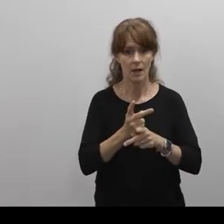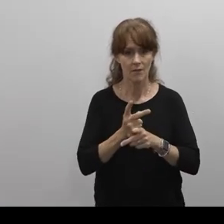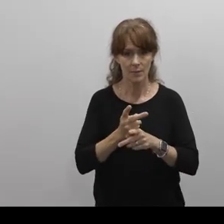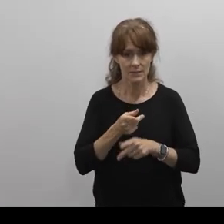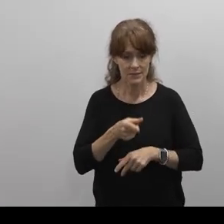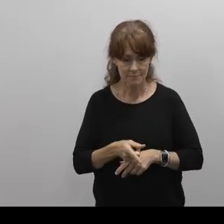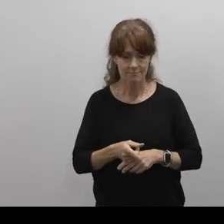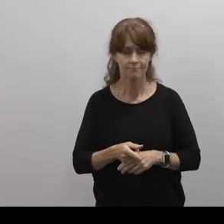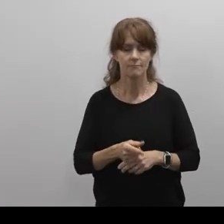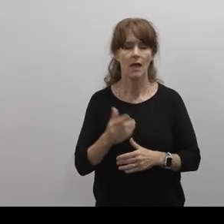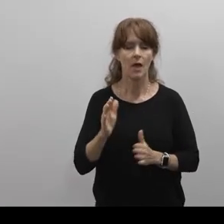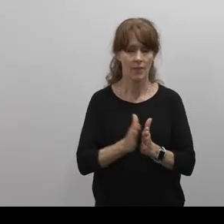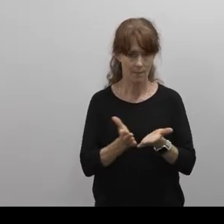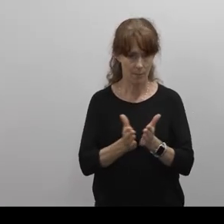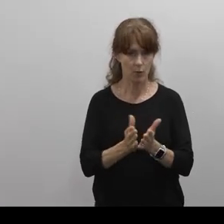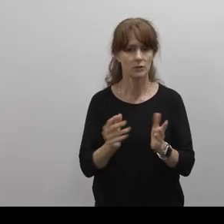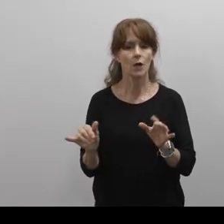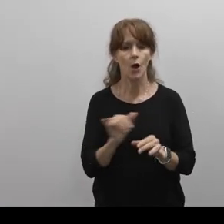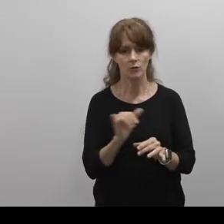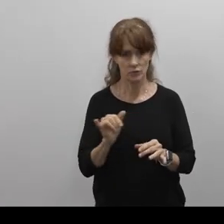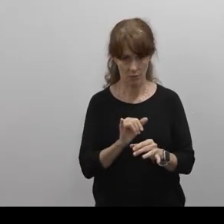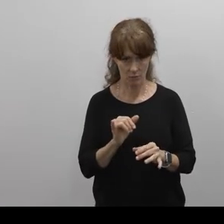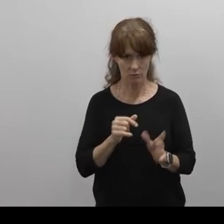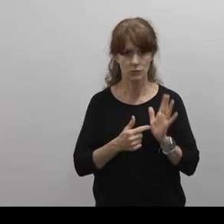that handbook reflected that.